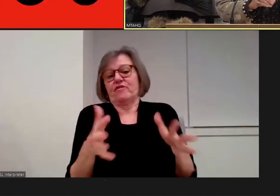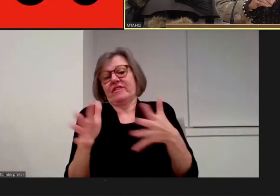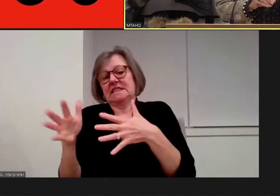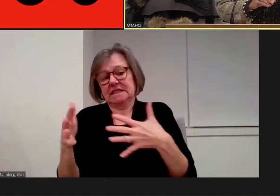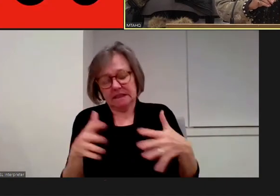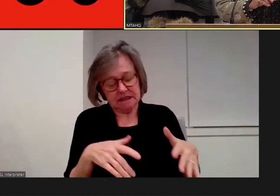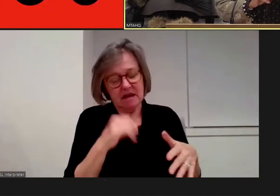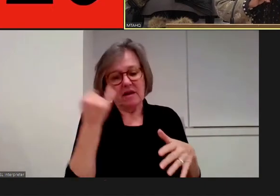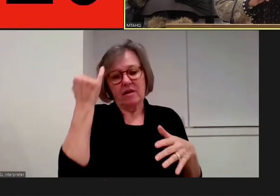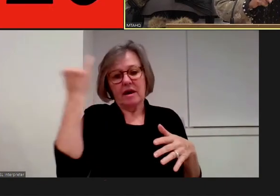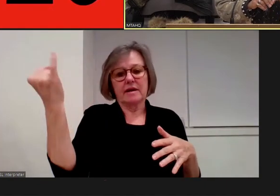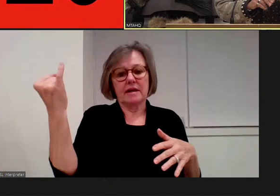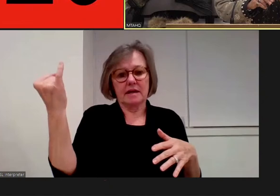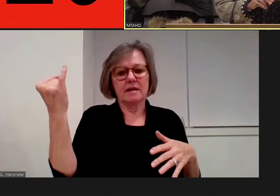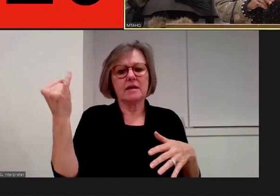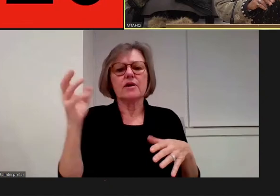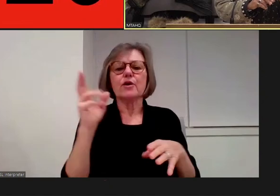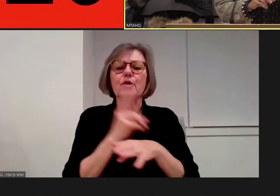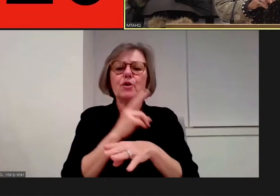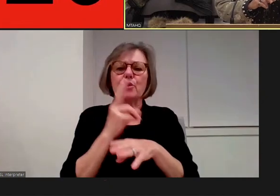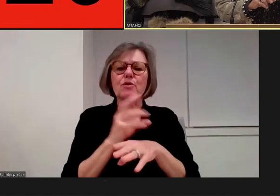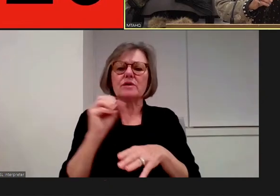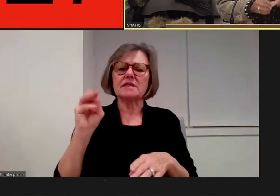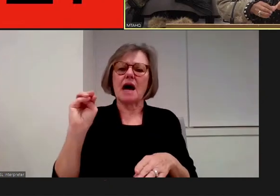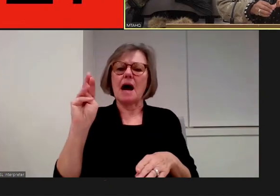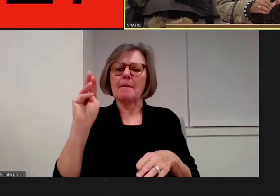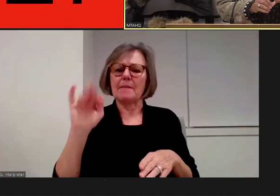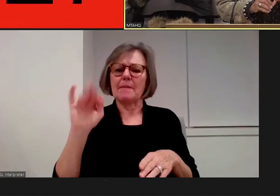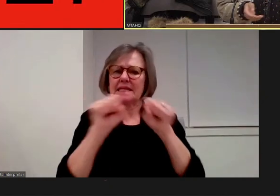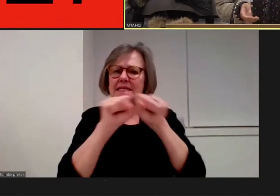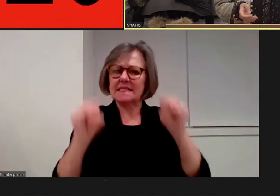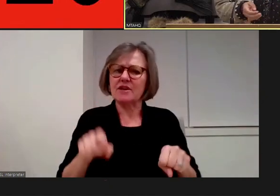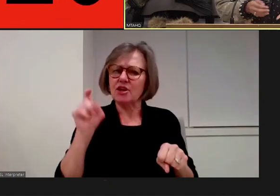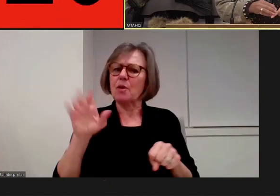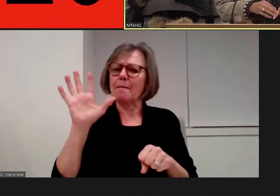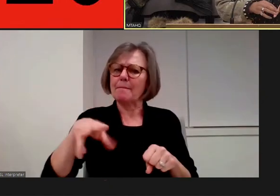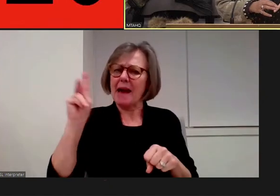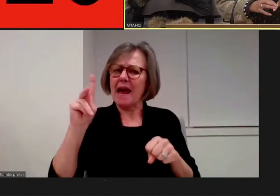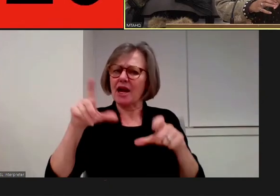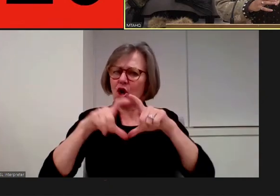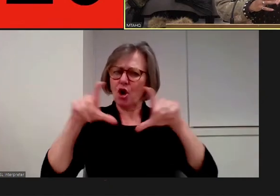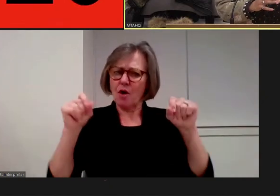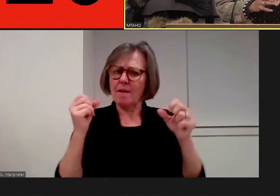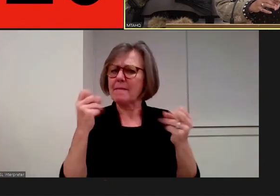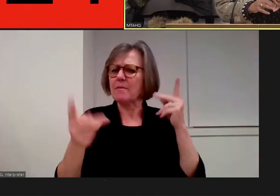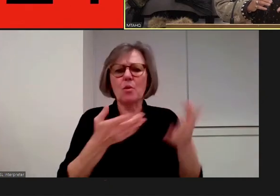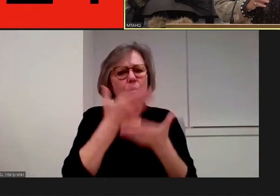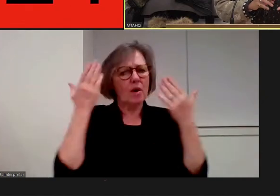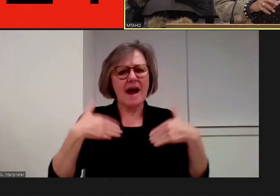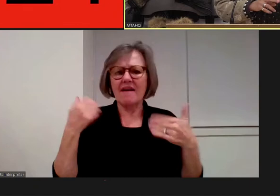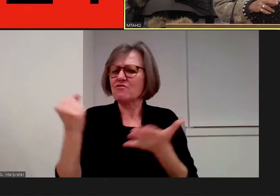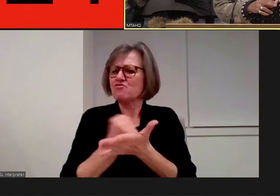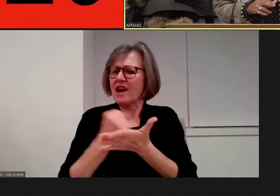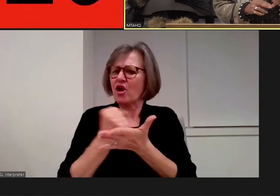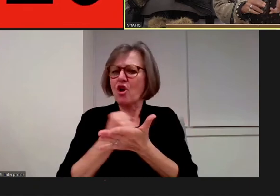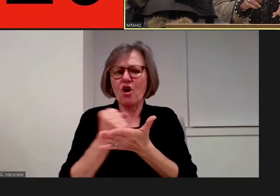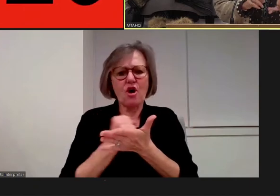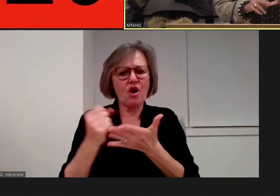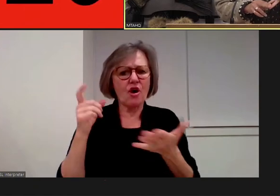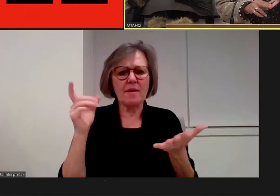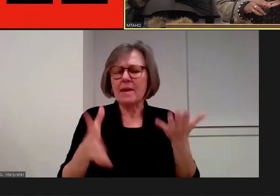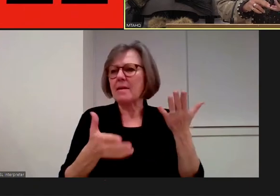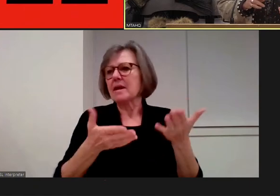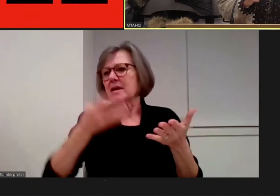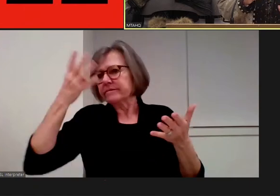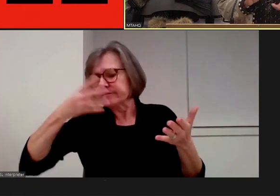Another thought is that to use the Omni system, you need a bank card, and a lot of like people just don't have them for like either lost documents or